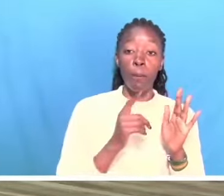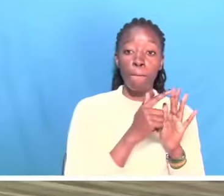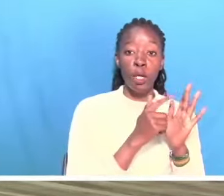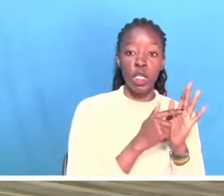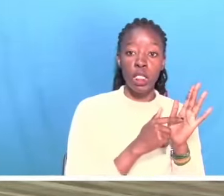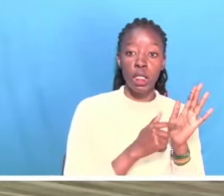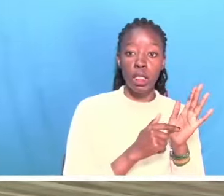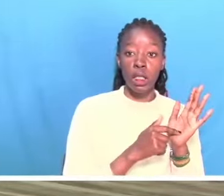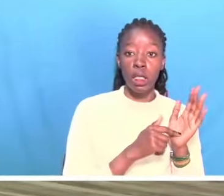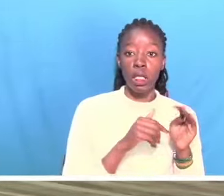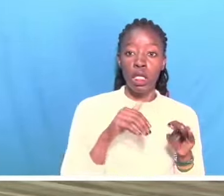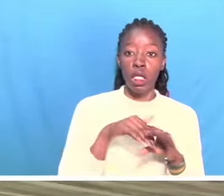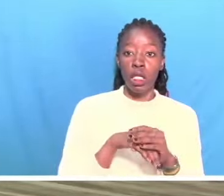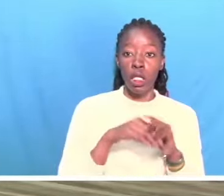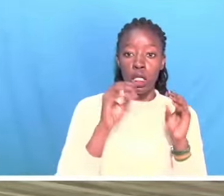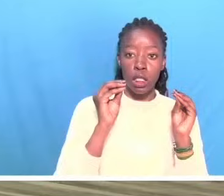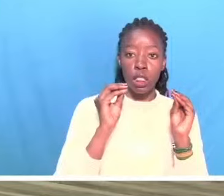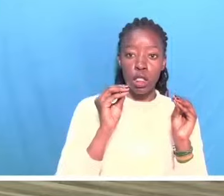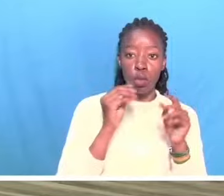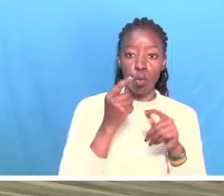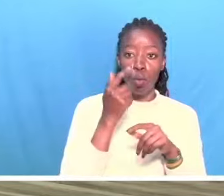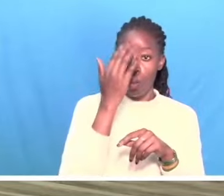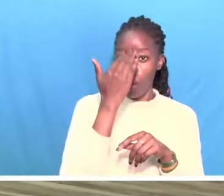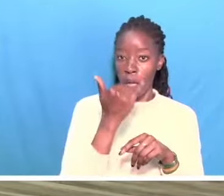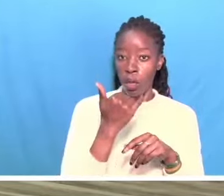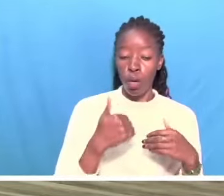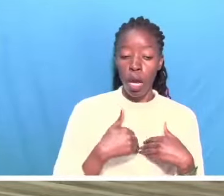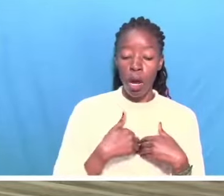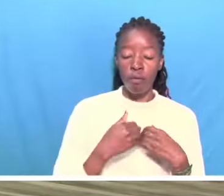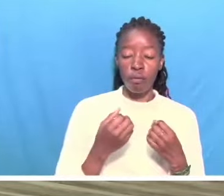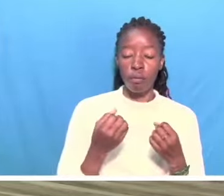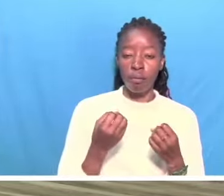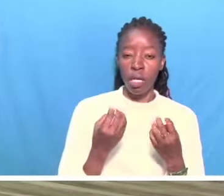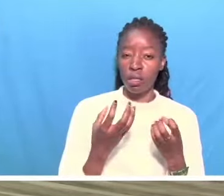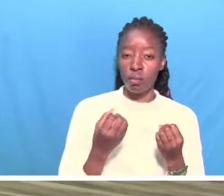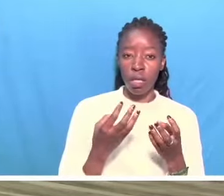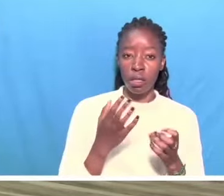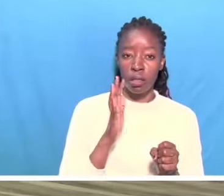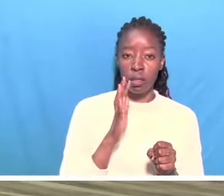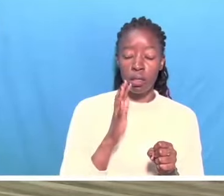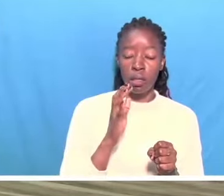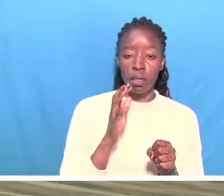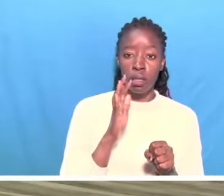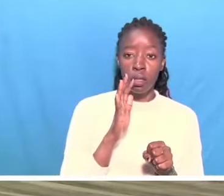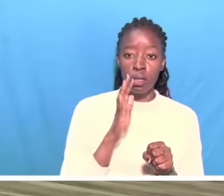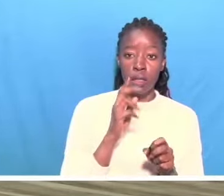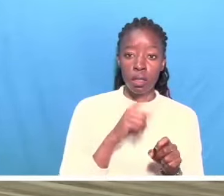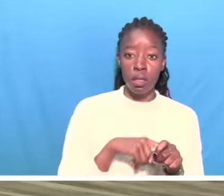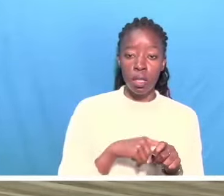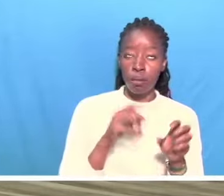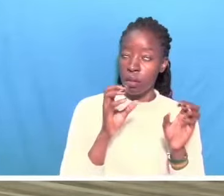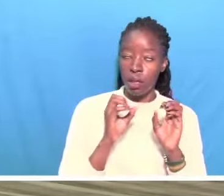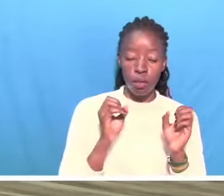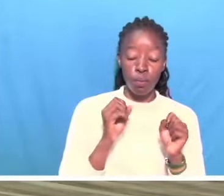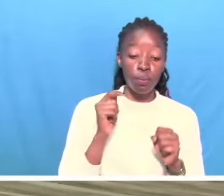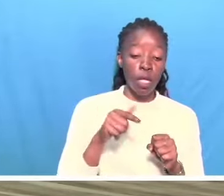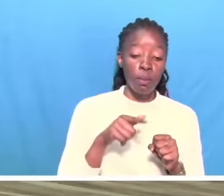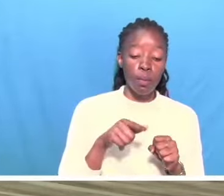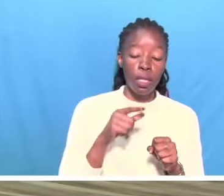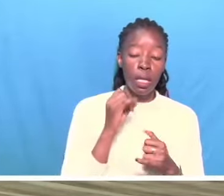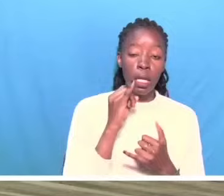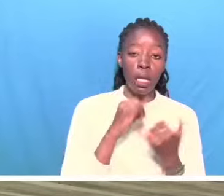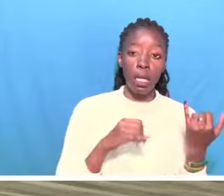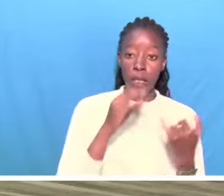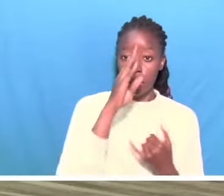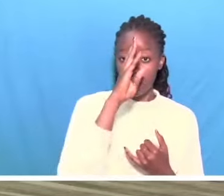because we do not have a lot of time. And therefore, our emphasis in the month of January, today being the last Sunday, is